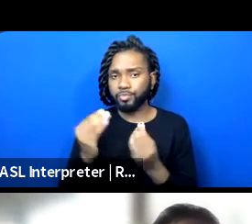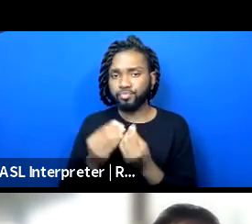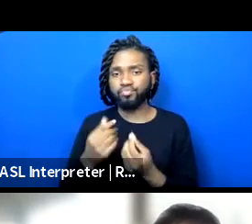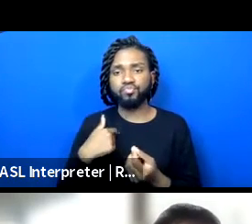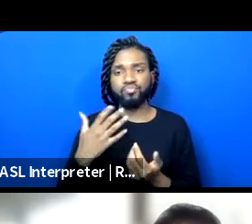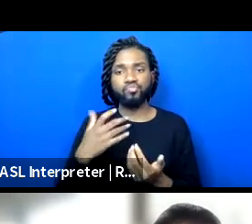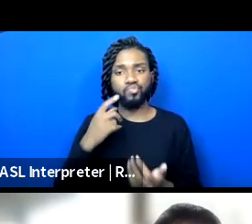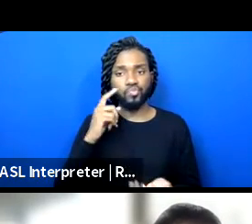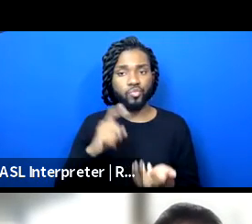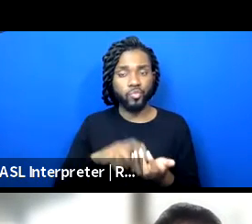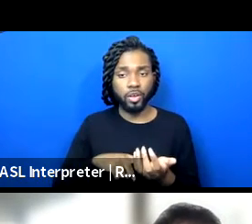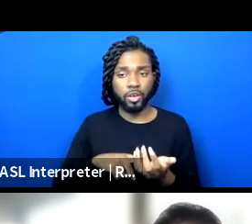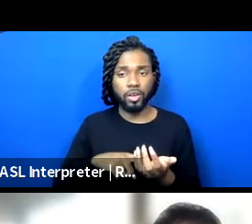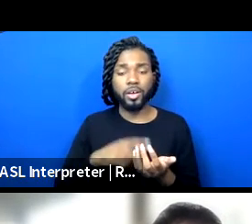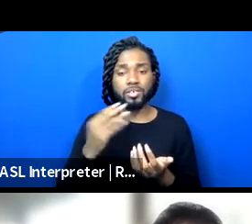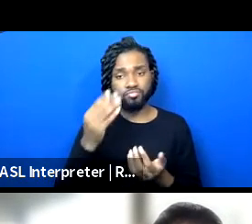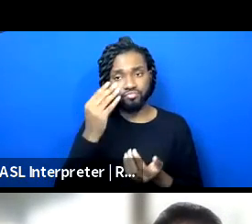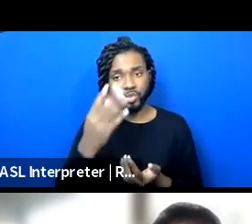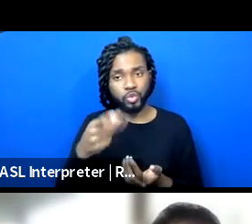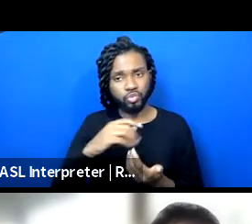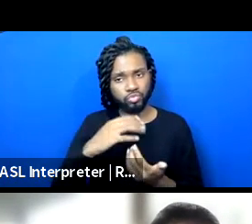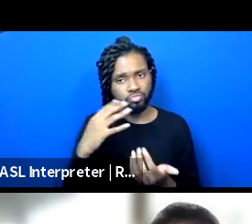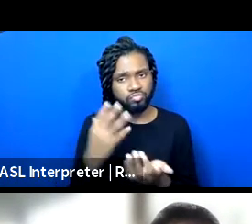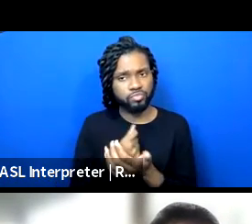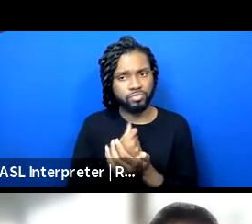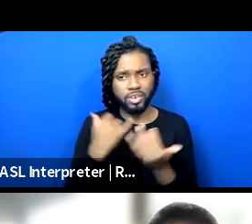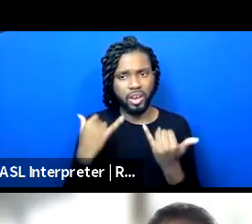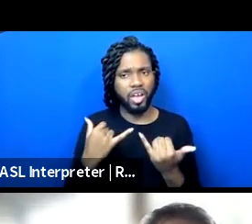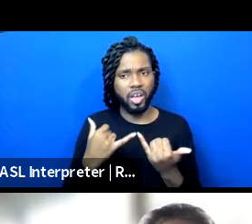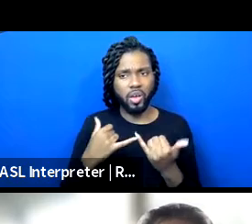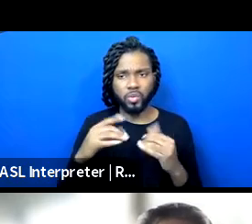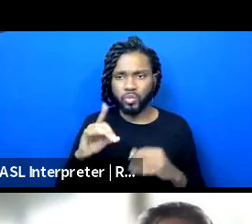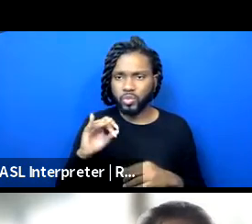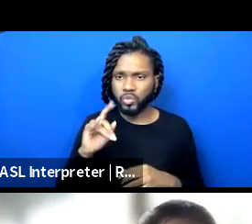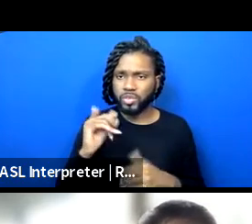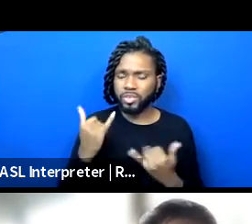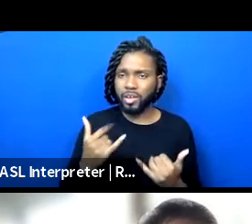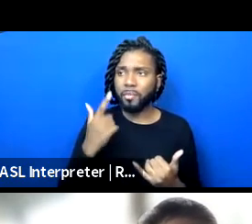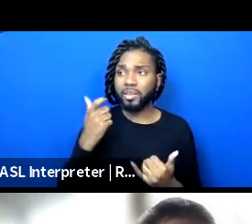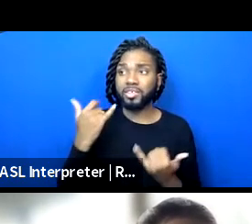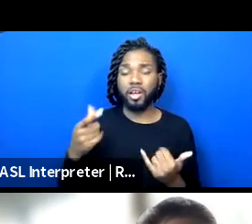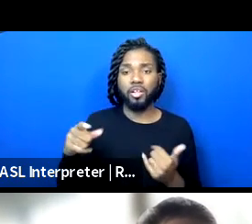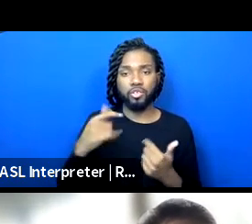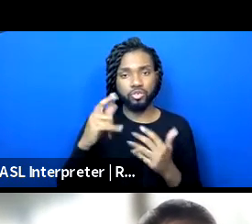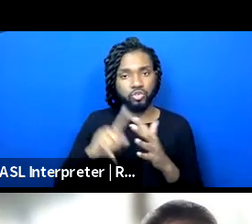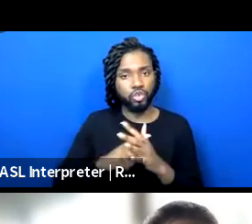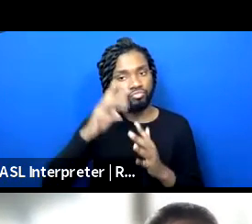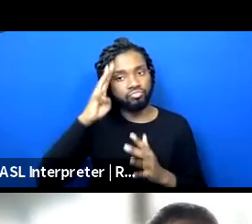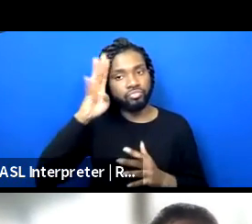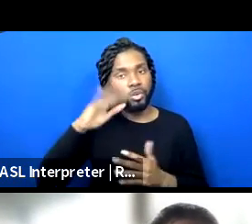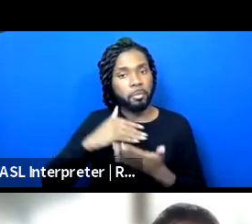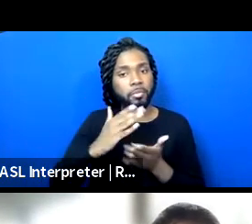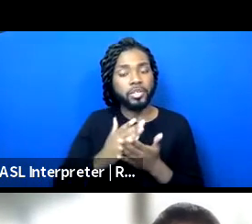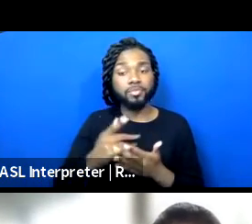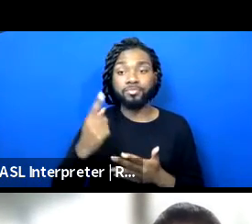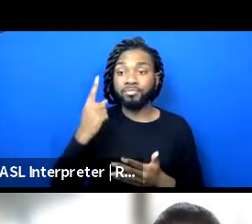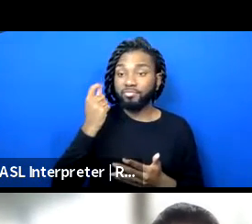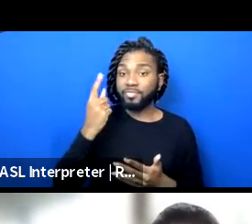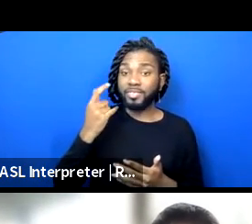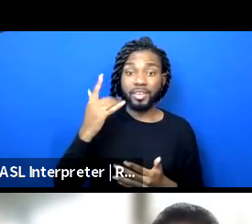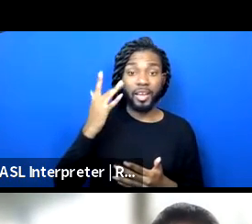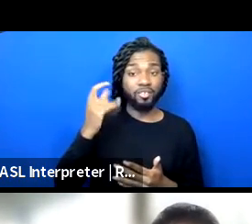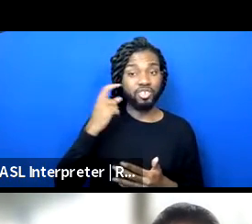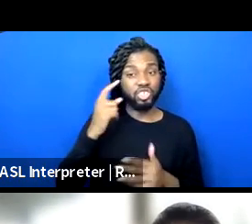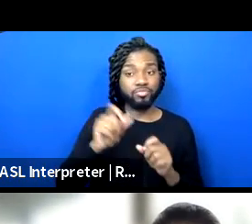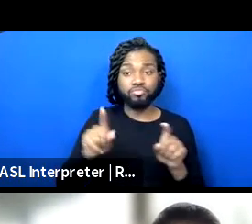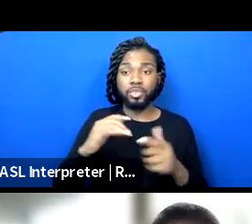lift up, do it now, because right now they're adopting budgets. California just put out their budget, Governor